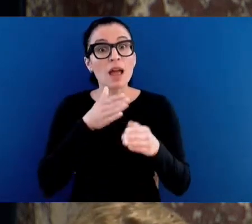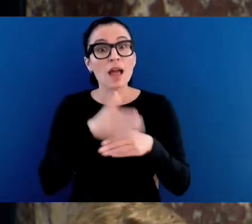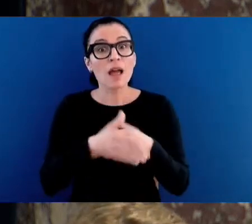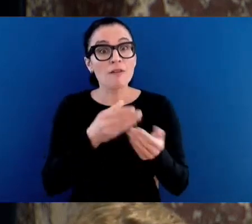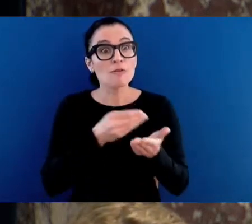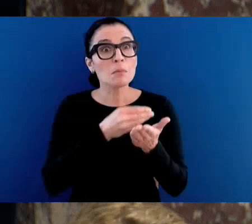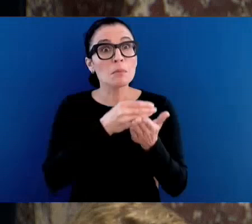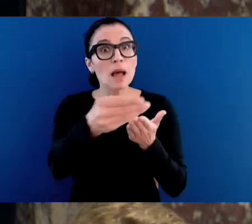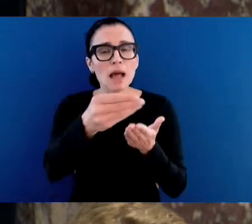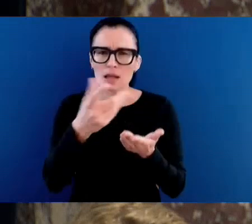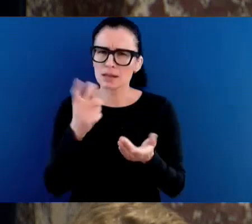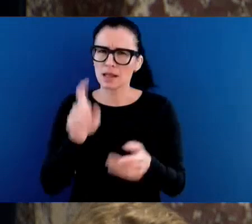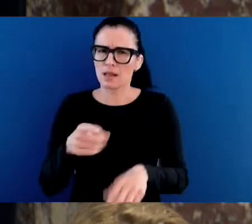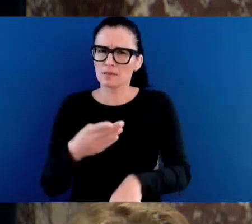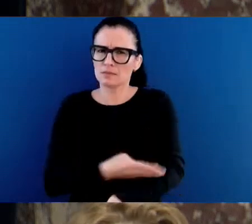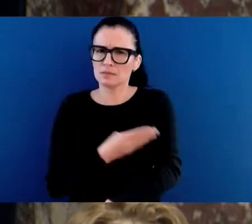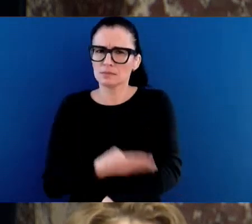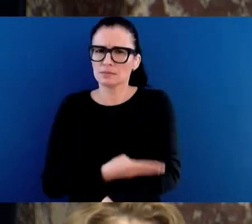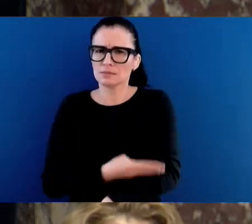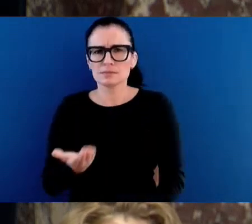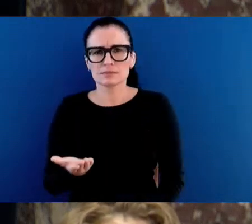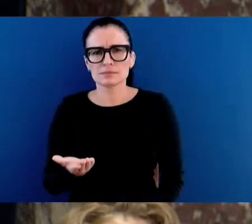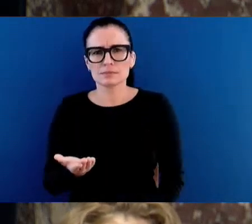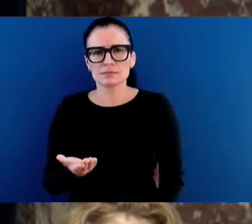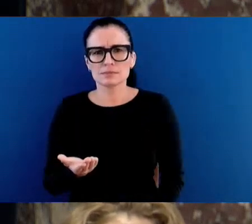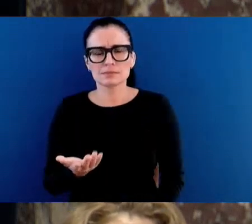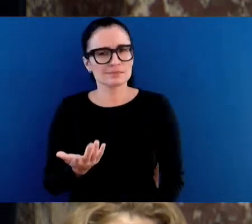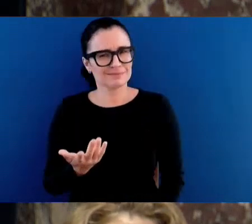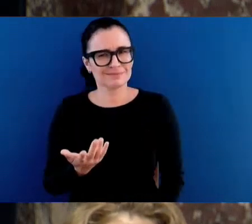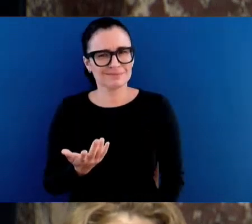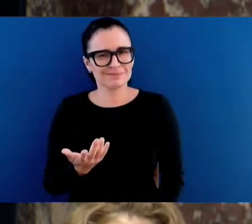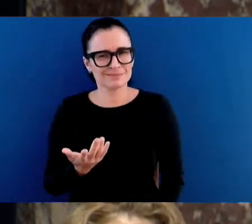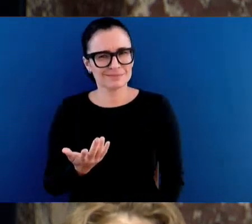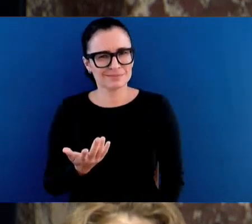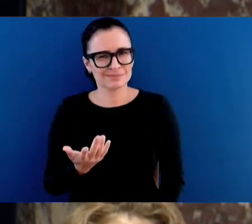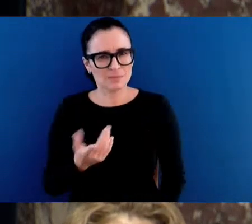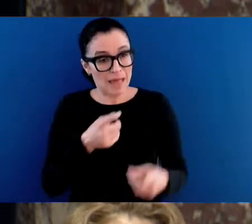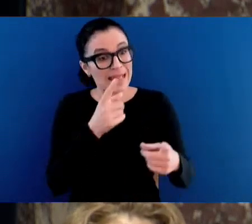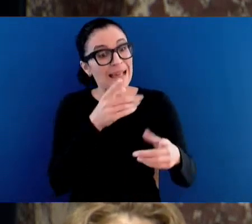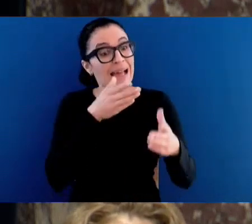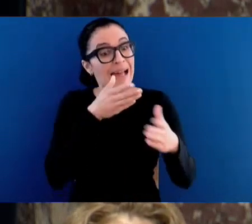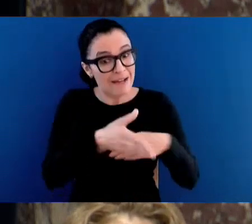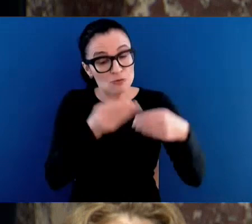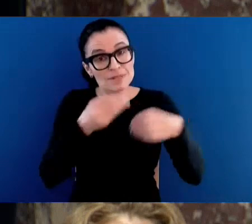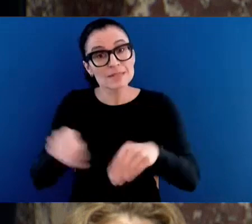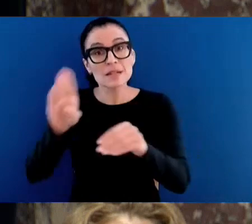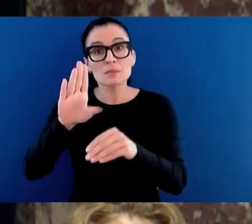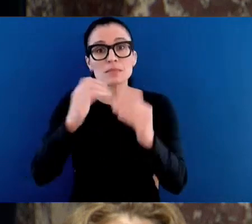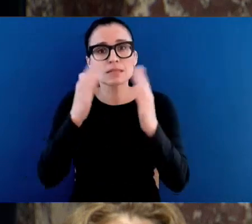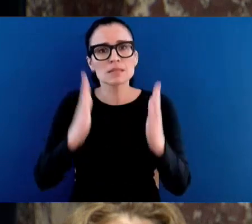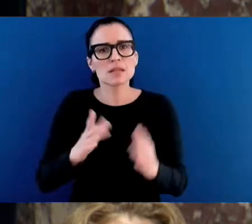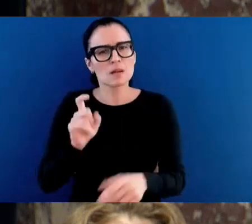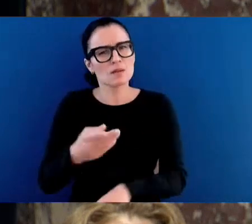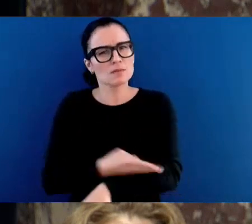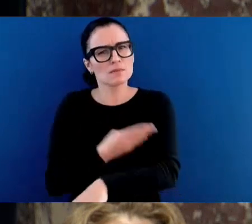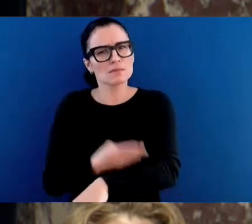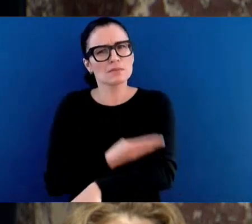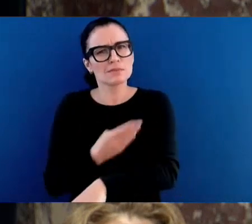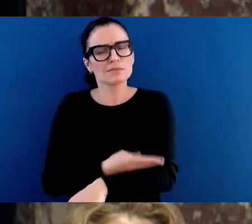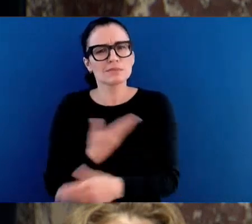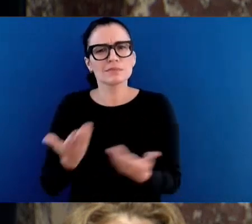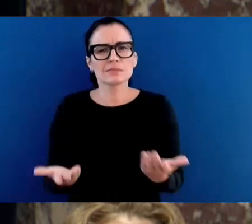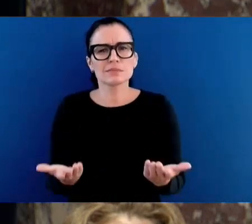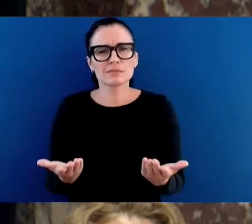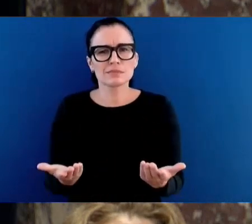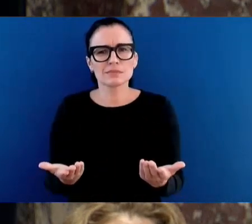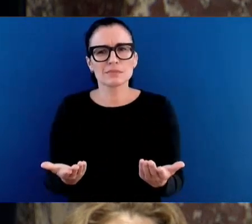trend is very disturbing, to see that these kind of trades are being made, that these individuals, whether having inside